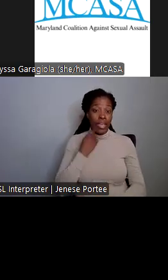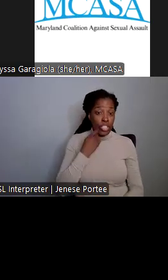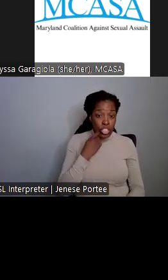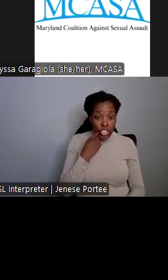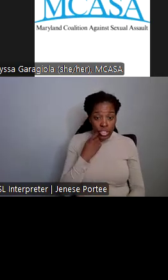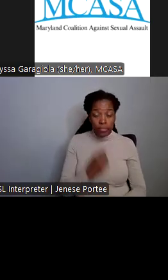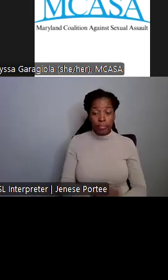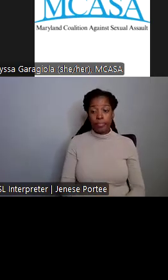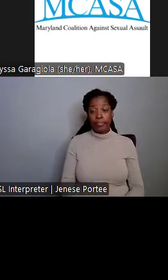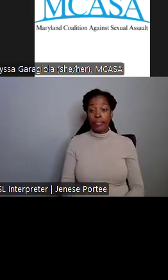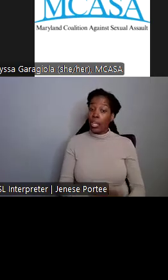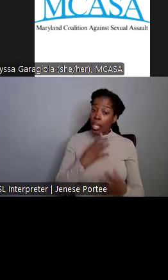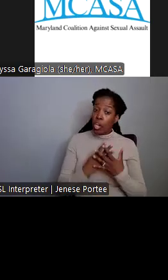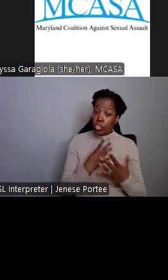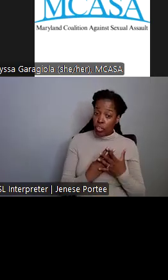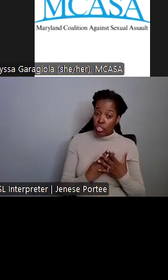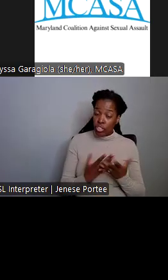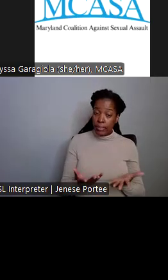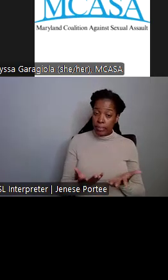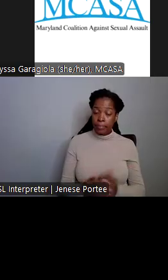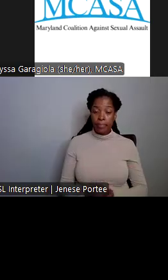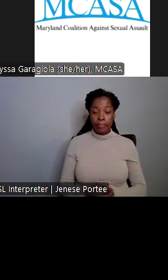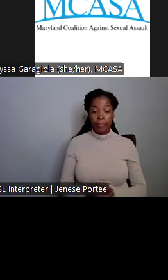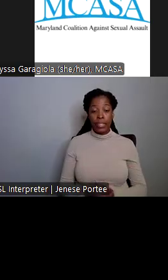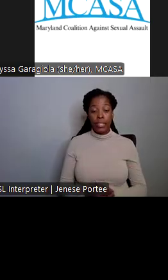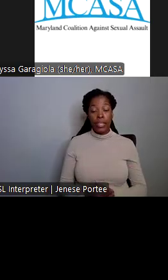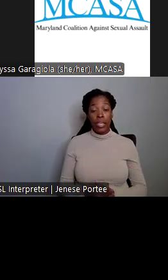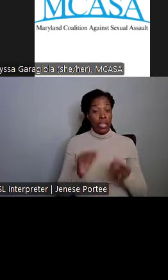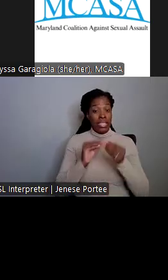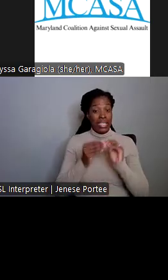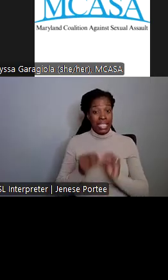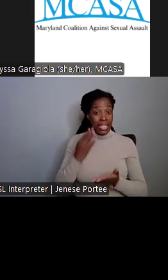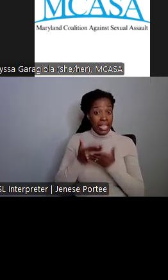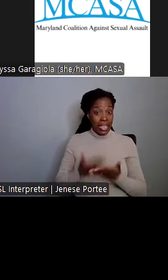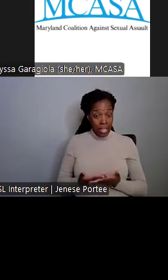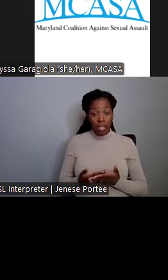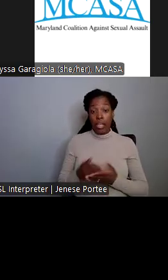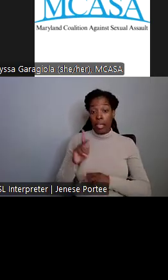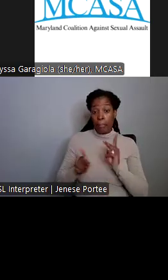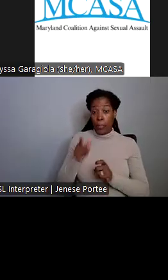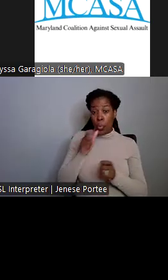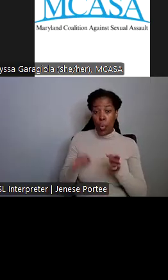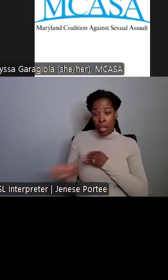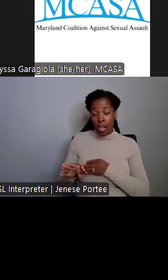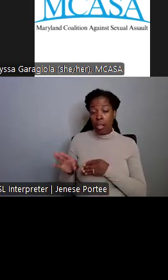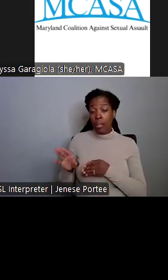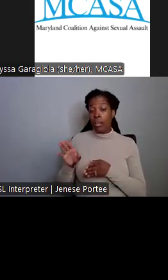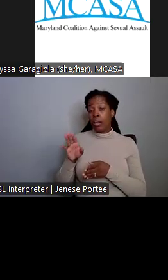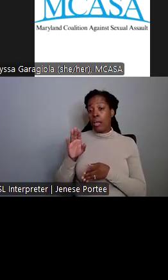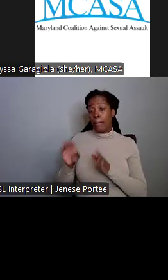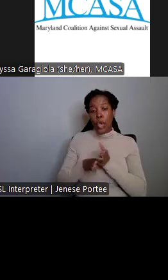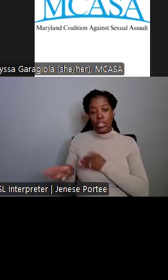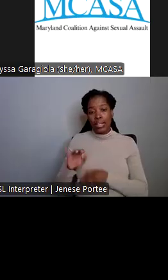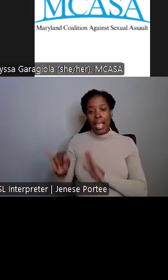are incarcerated. Statistically, folks that are marginalized, that have marginalized identities, are